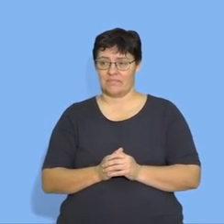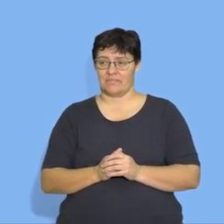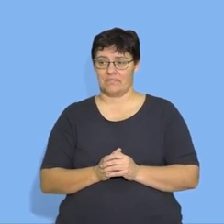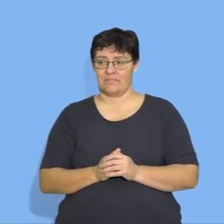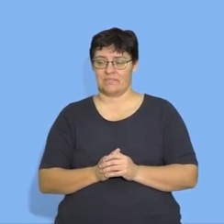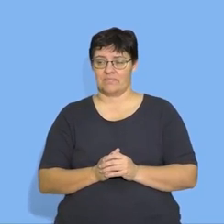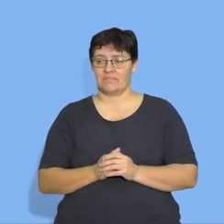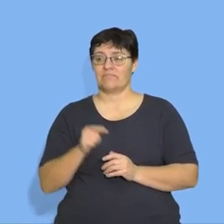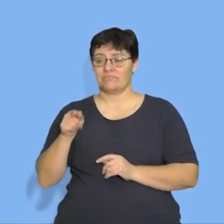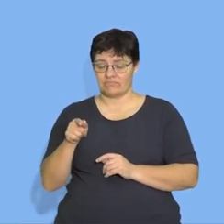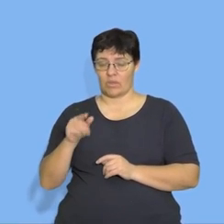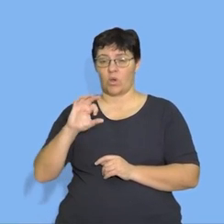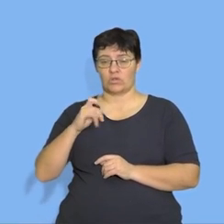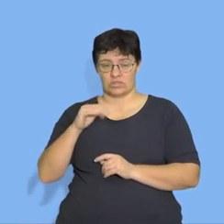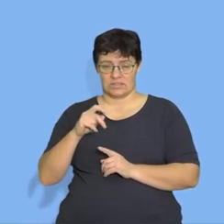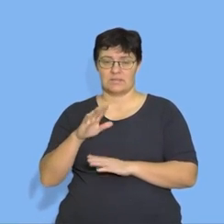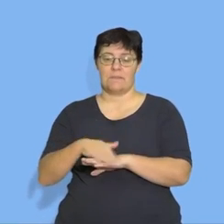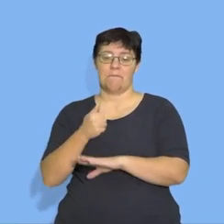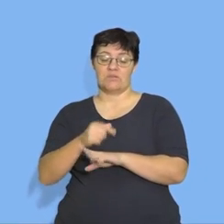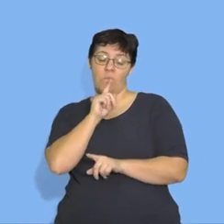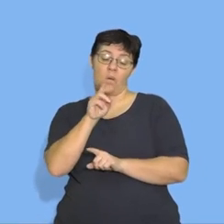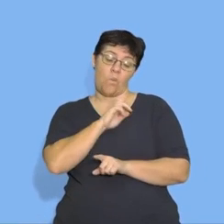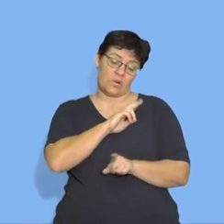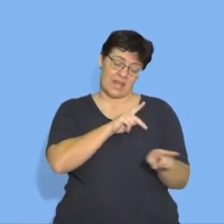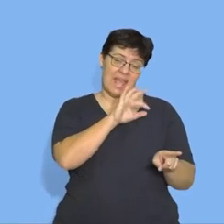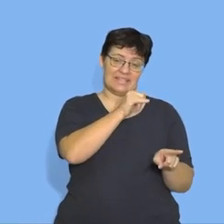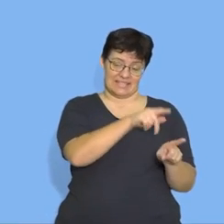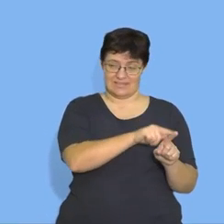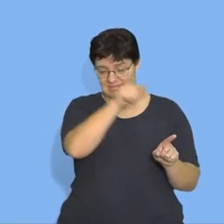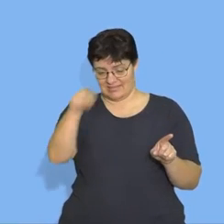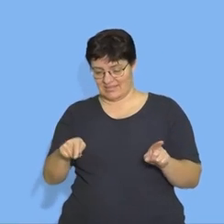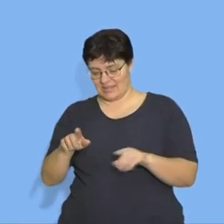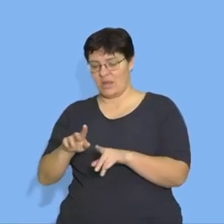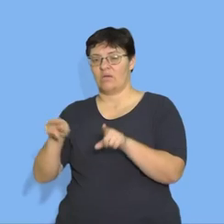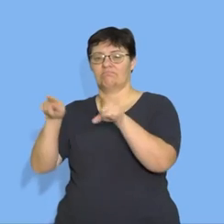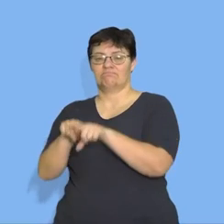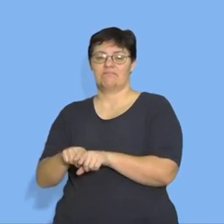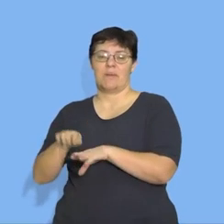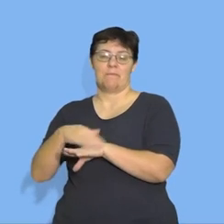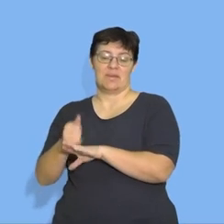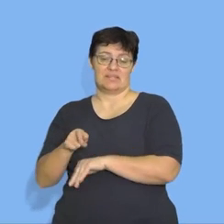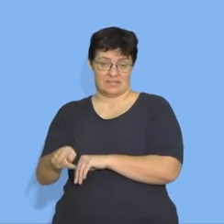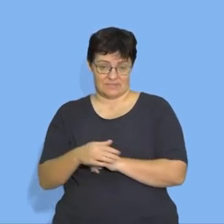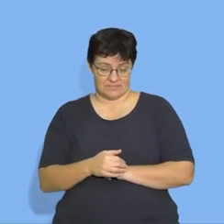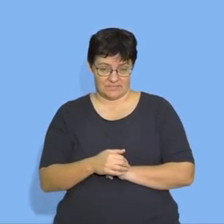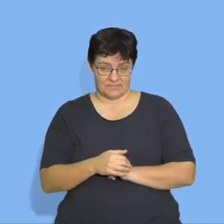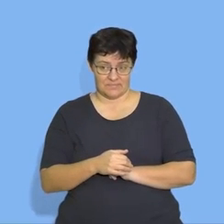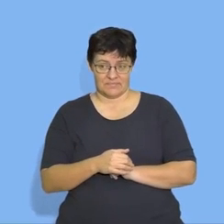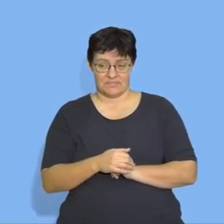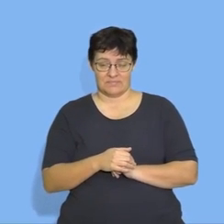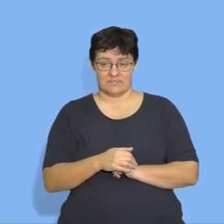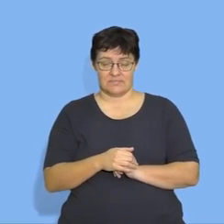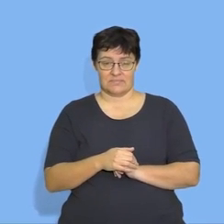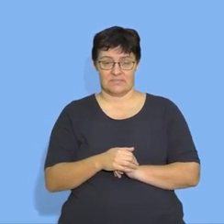And indeed, the difference is a proton, which is a hydrogen, you know, atom, right? And then